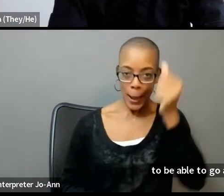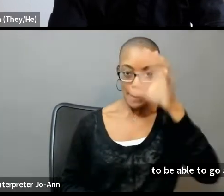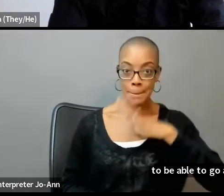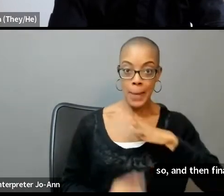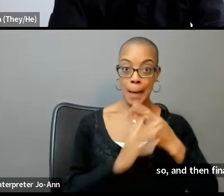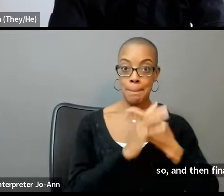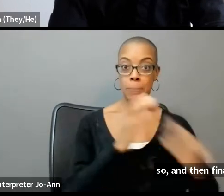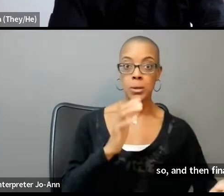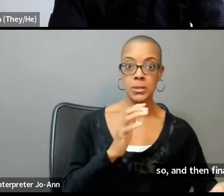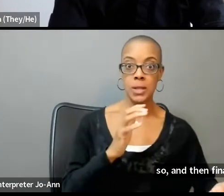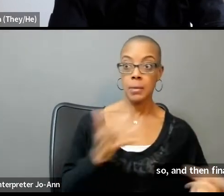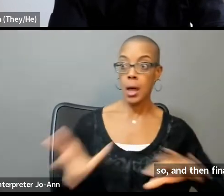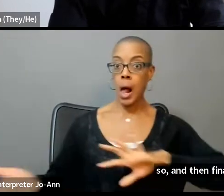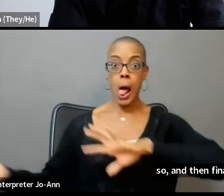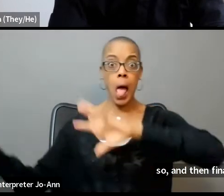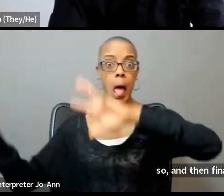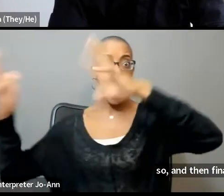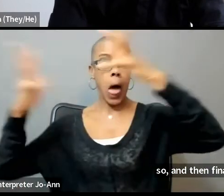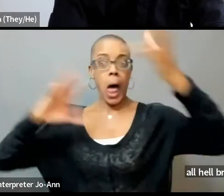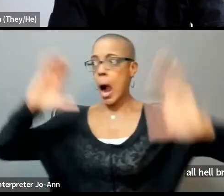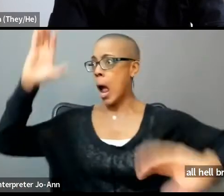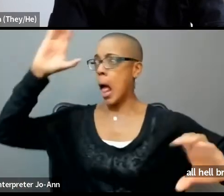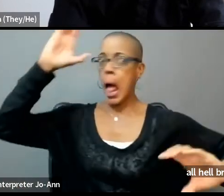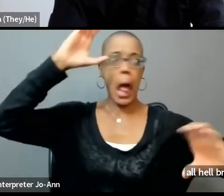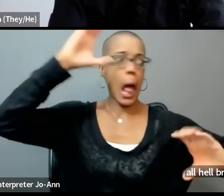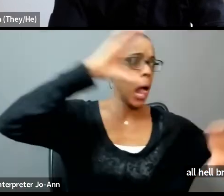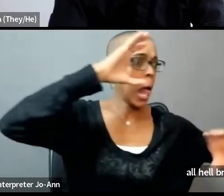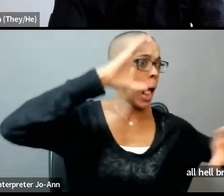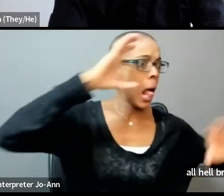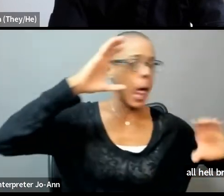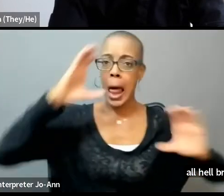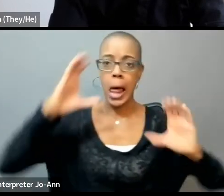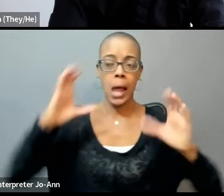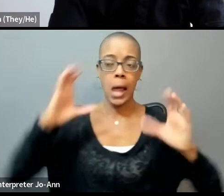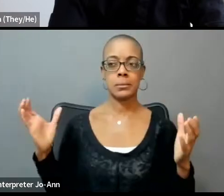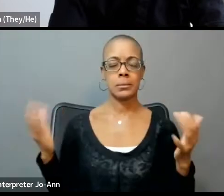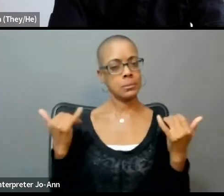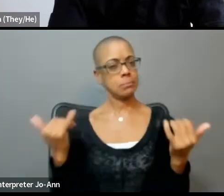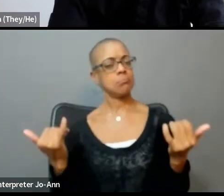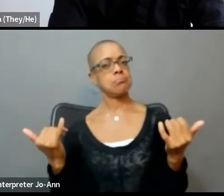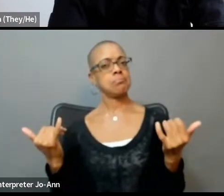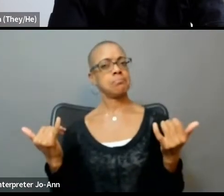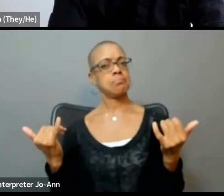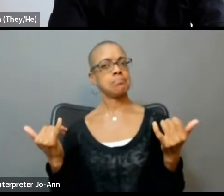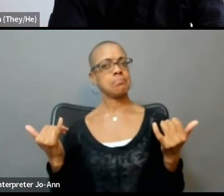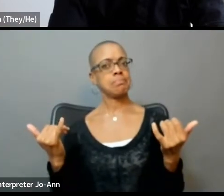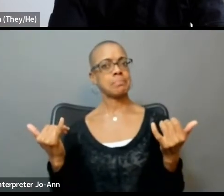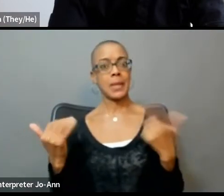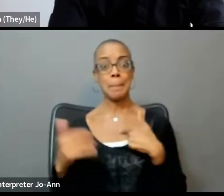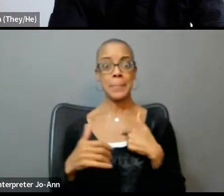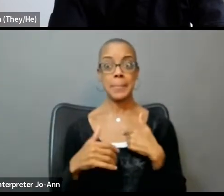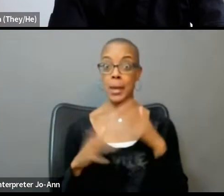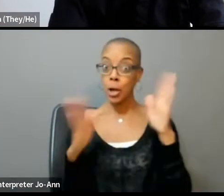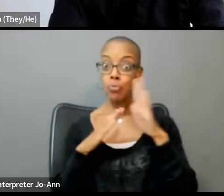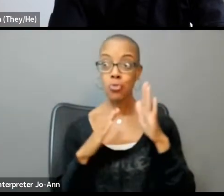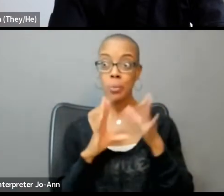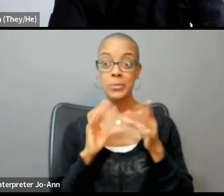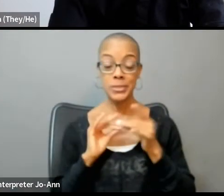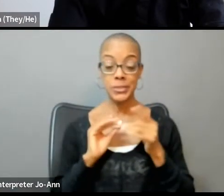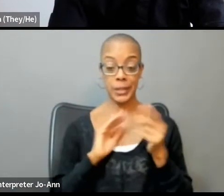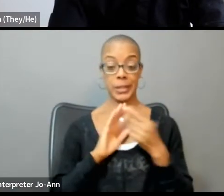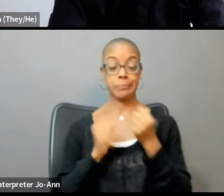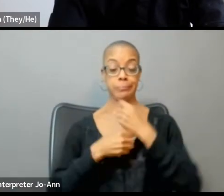hell breaks loose. Now, all of a sudden, it's a manhunt. And so, and I got in trouble for saying that too, which